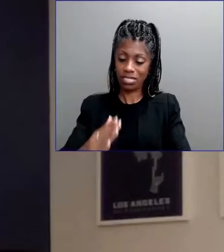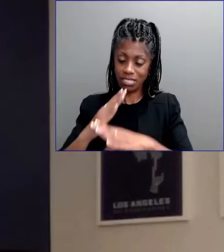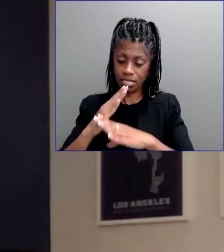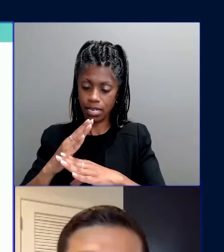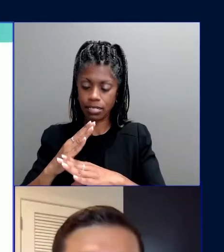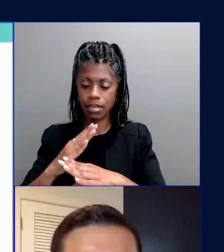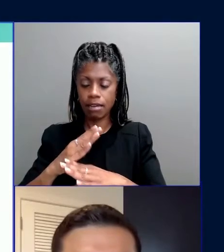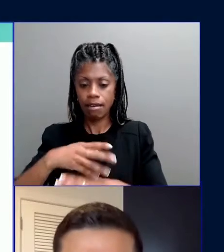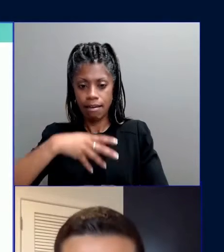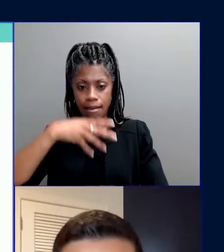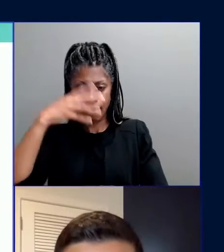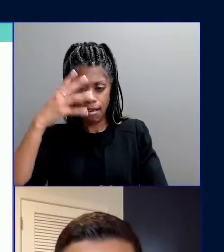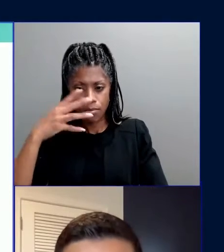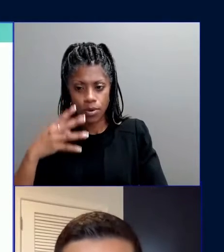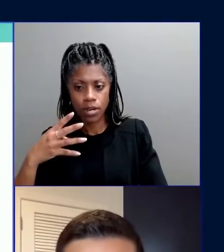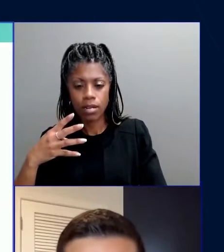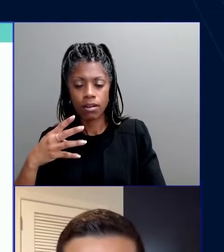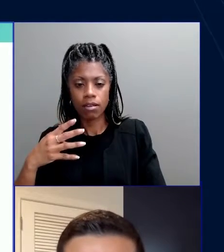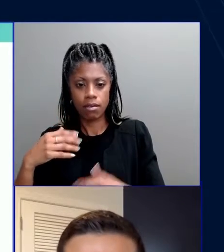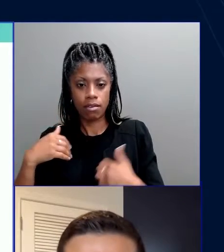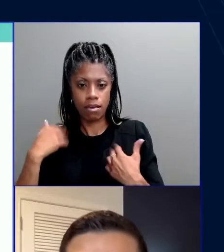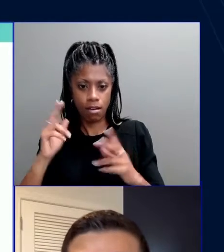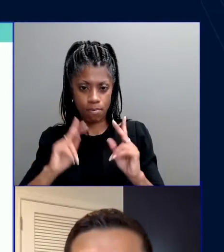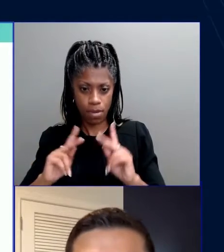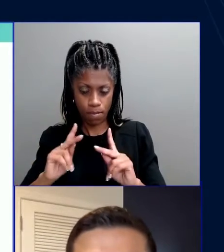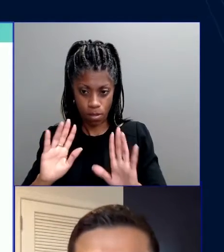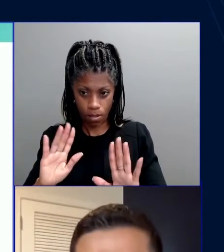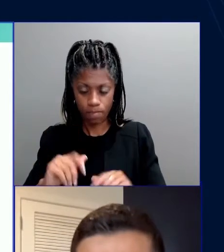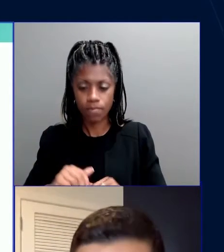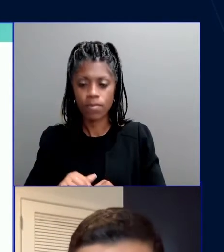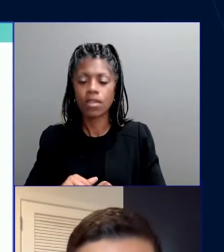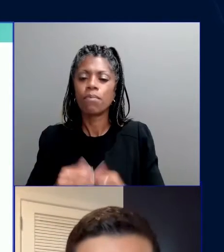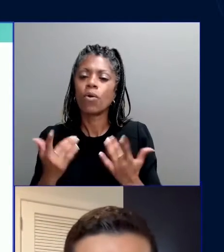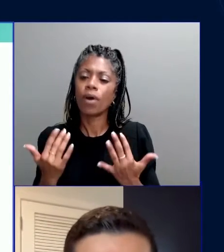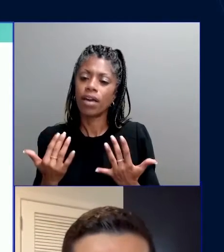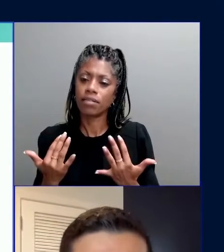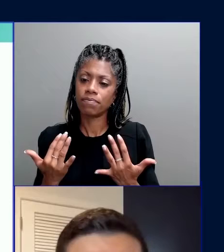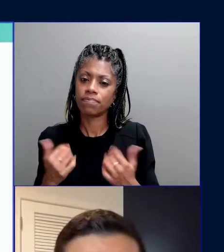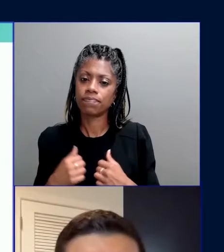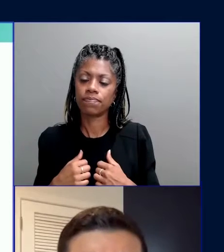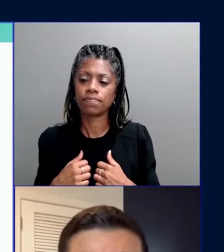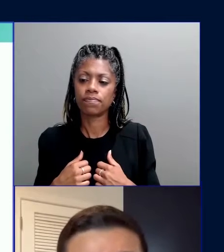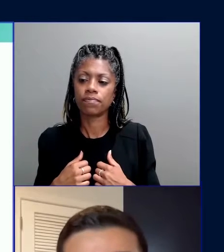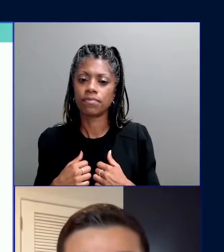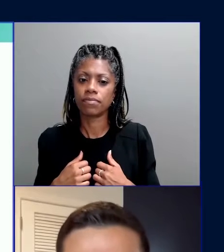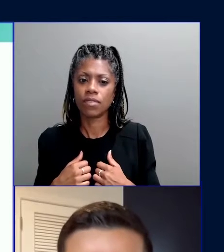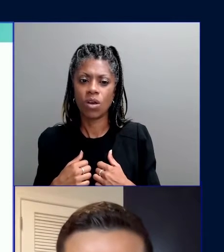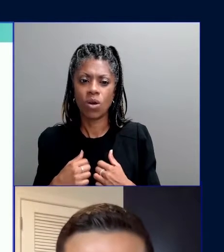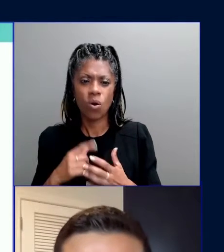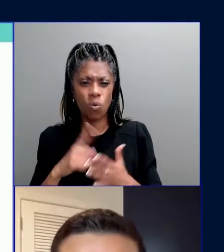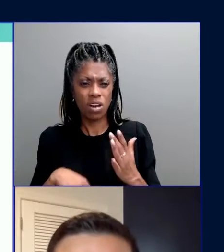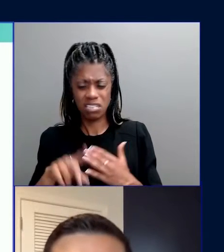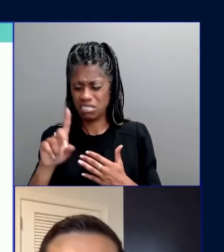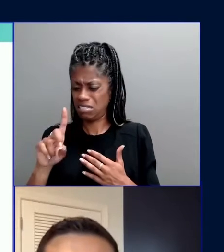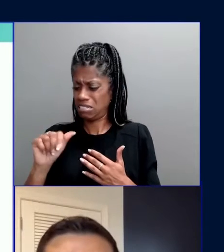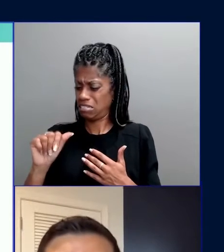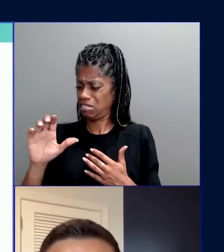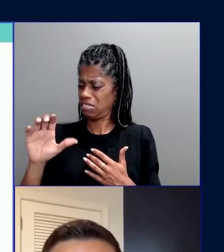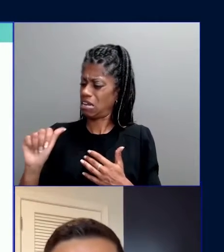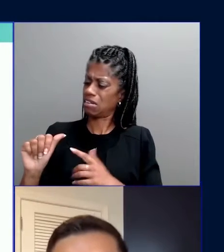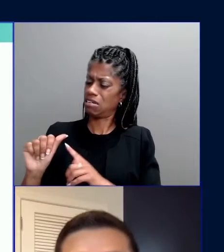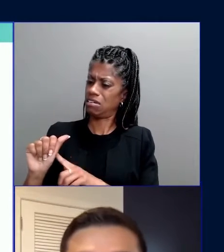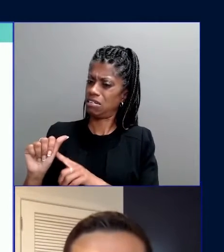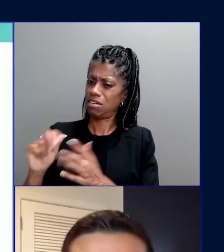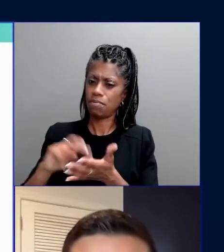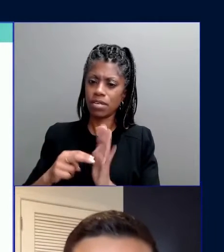administration. But let's take a step back first and let's talk about what is DACA in the first place. DACA